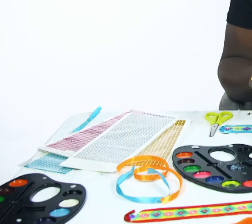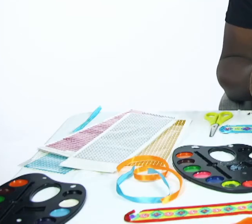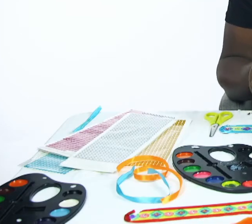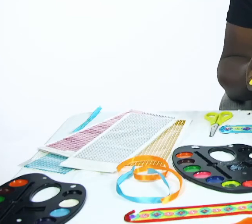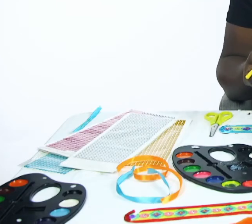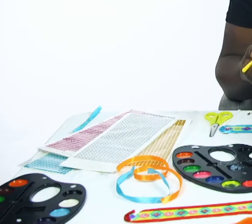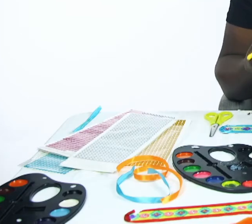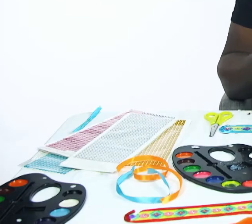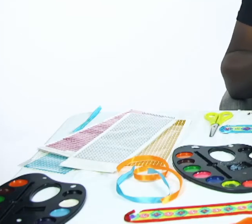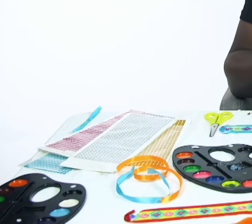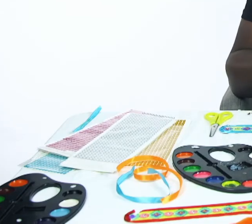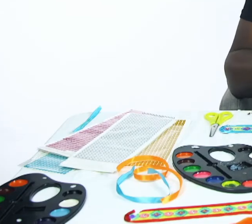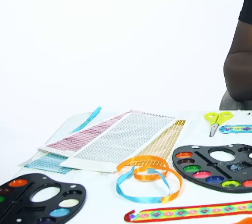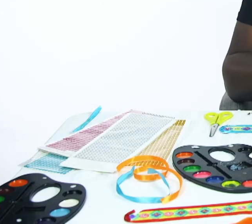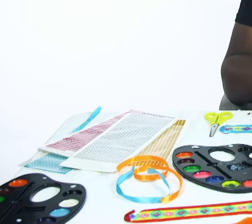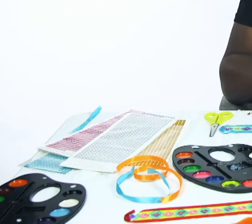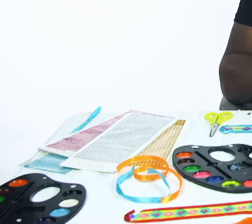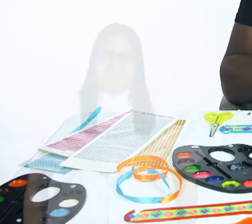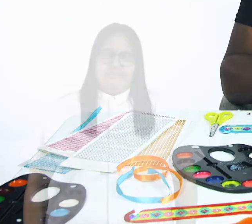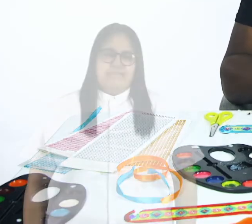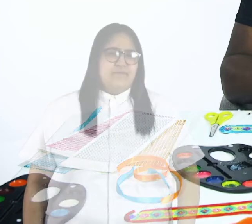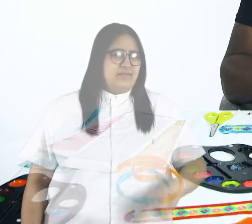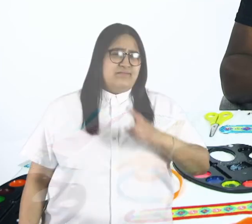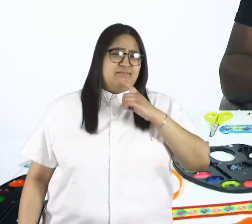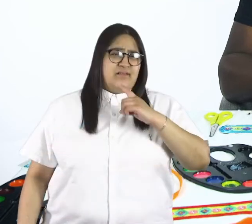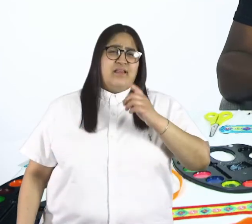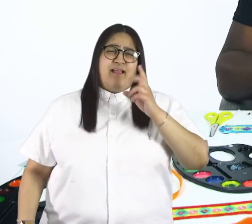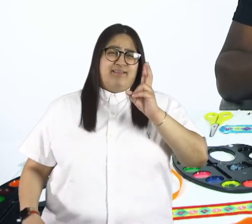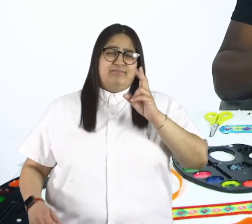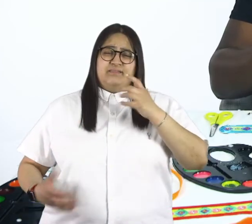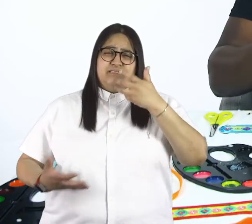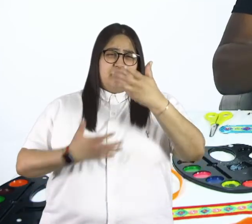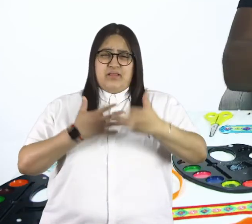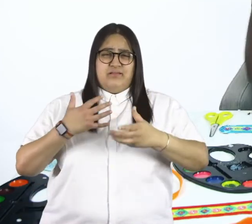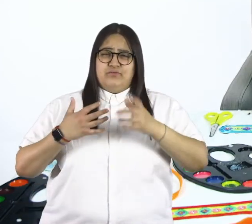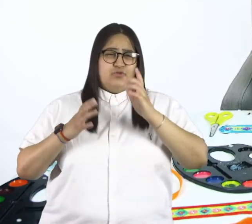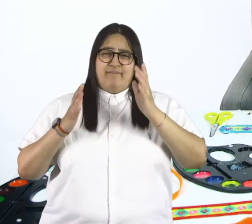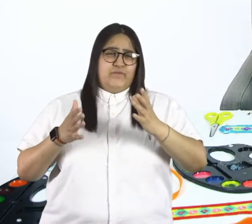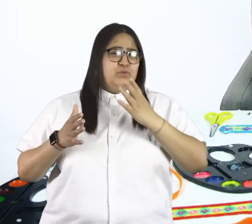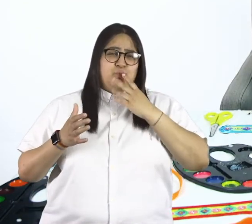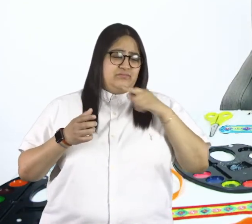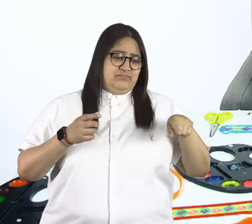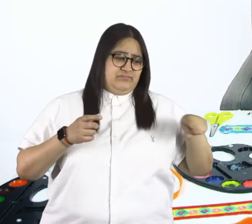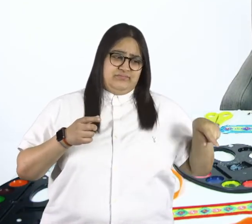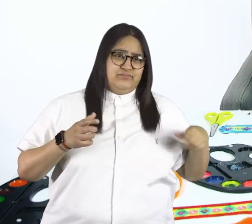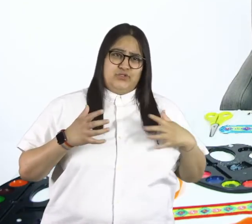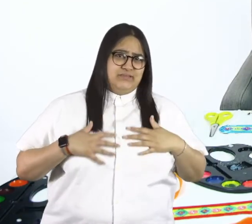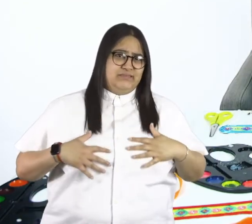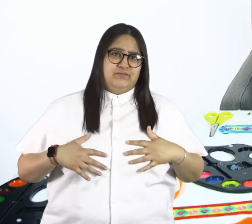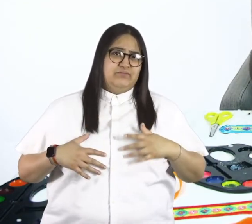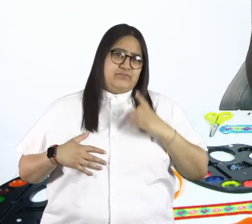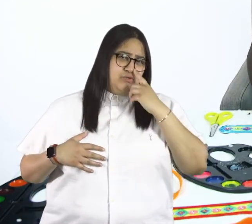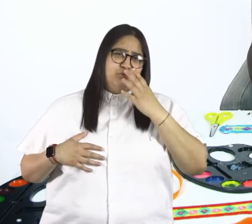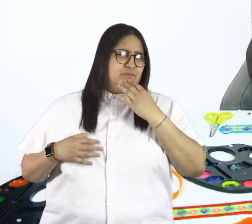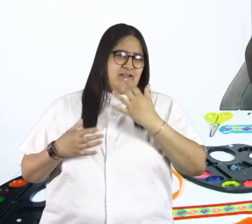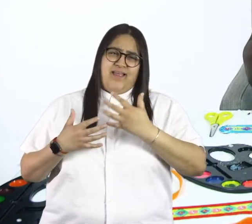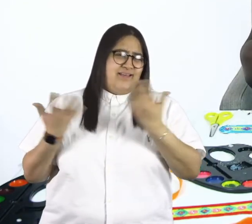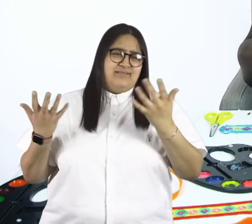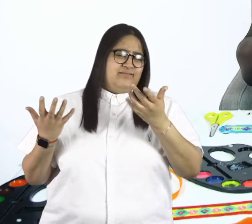Again, you don't have to use these 4 pieces, you can use anything. If you choose to just throw maybe glitter all over your